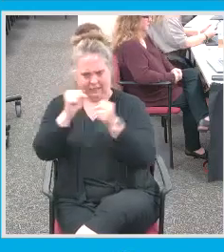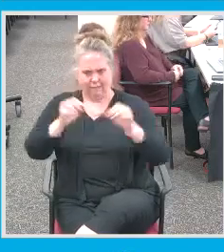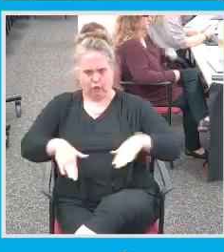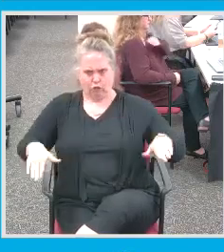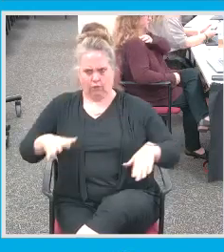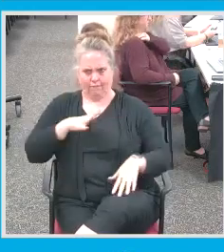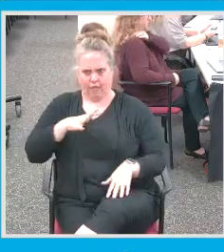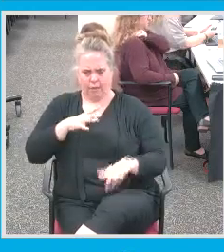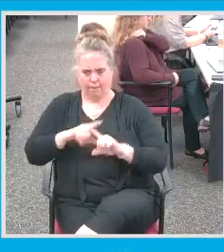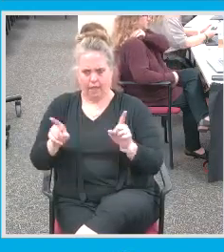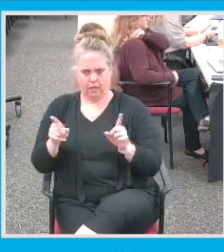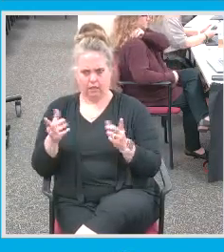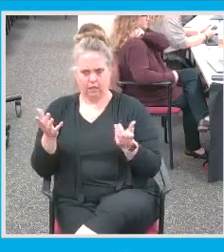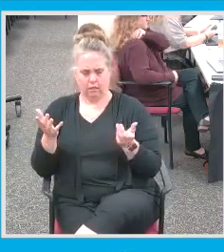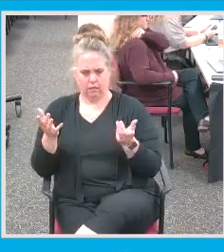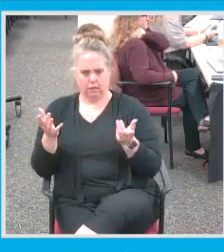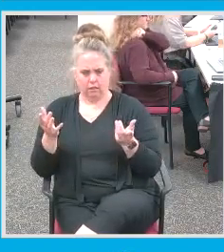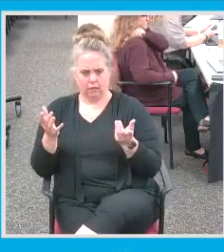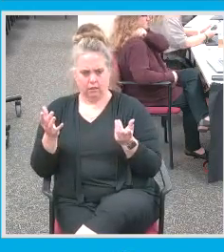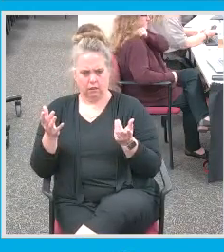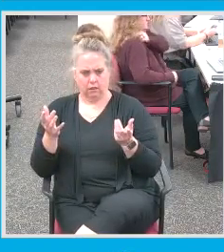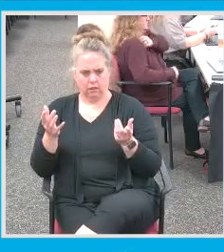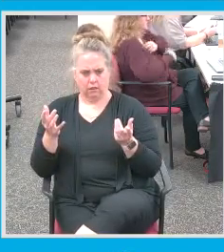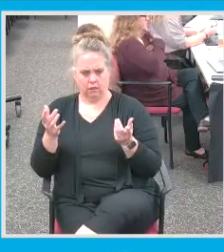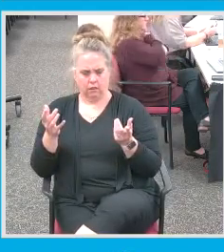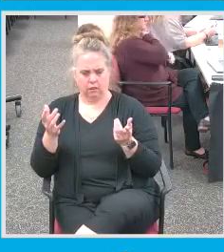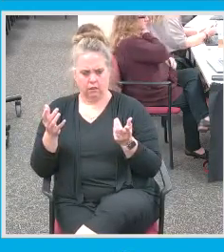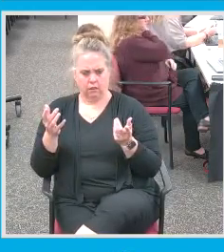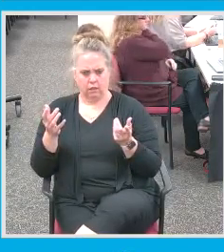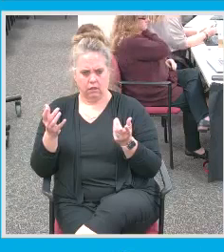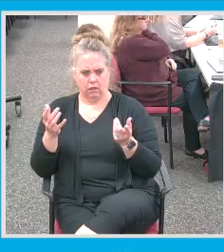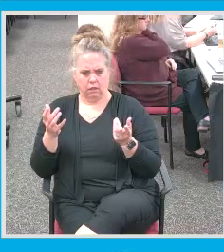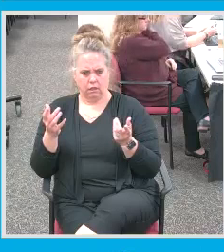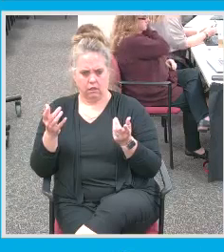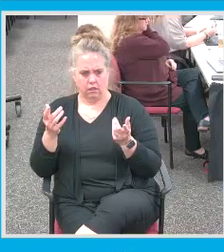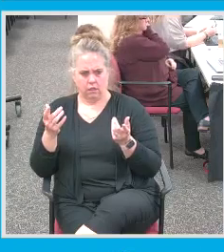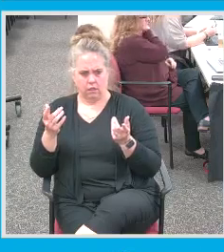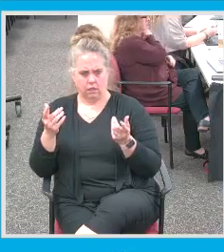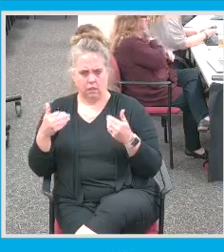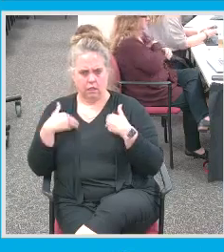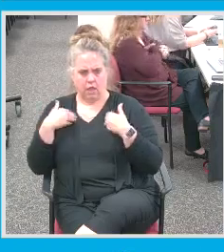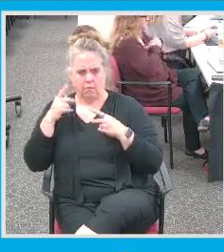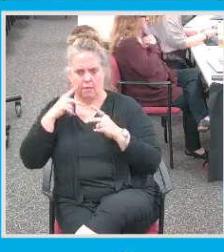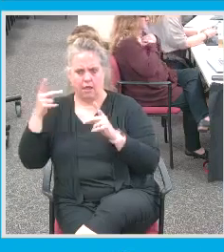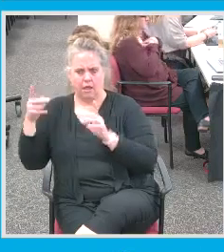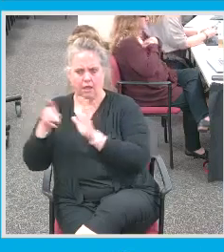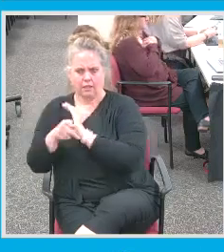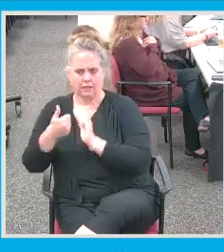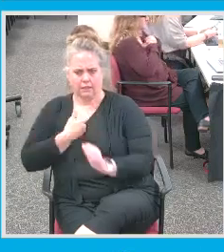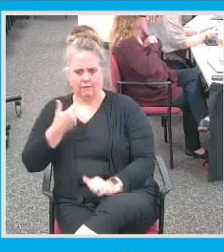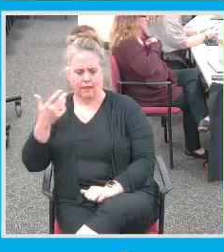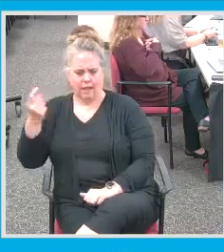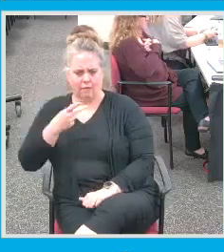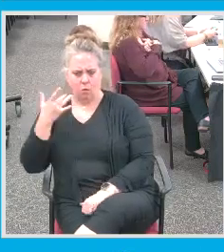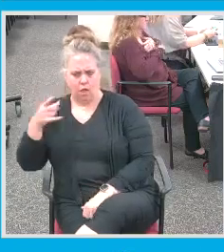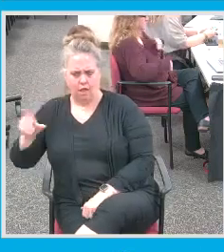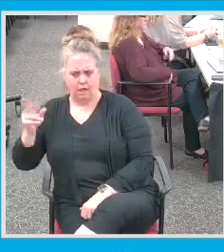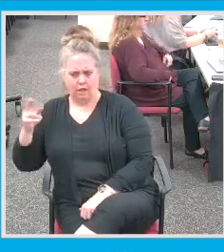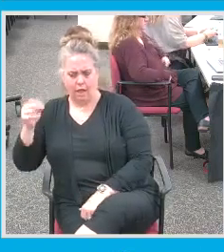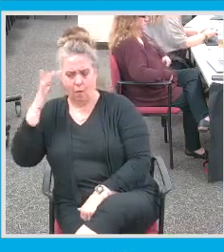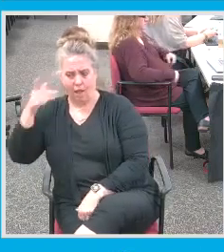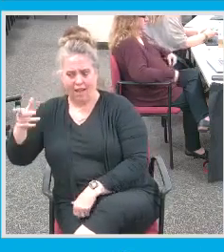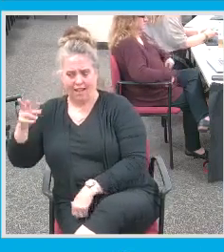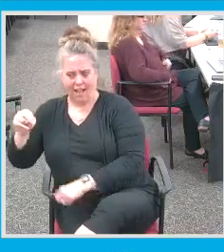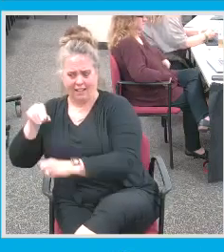that occurred with our young people last year happened with firearms. And so if we're willing to put a plug into the wall and lock up